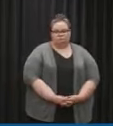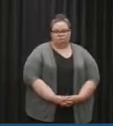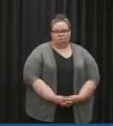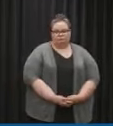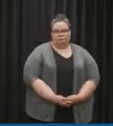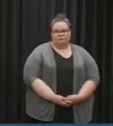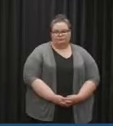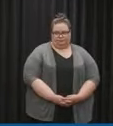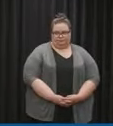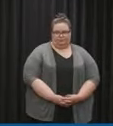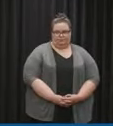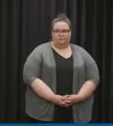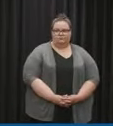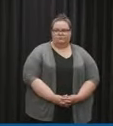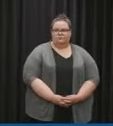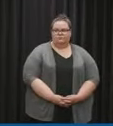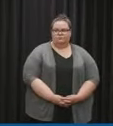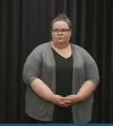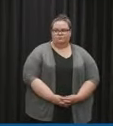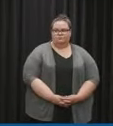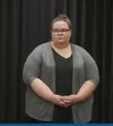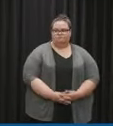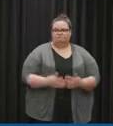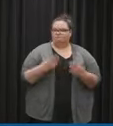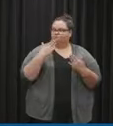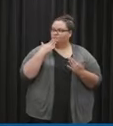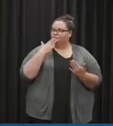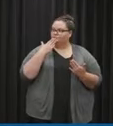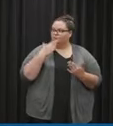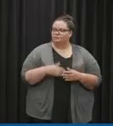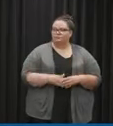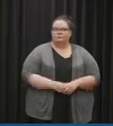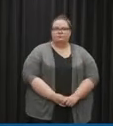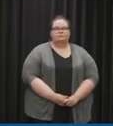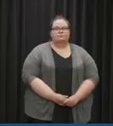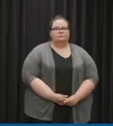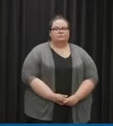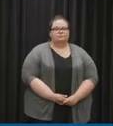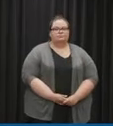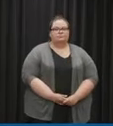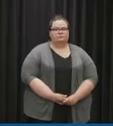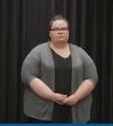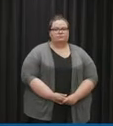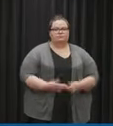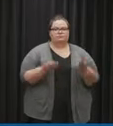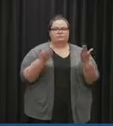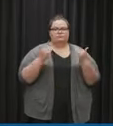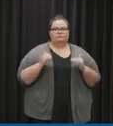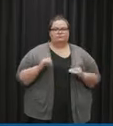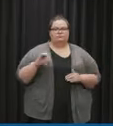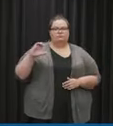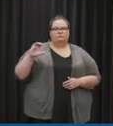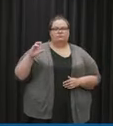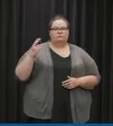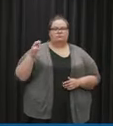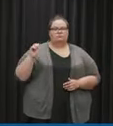be allowed to take part in those activities if a physical distance of 2 meters can be maintained. County TV.